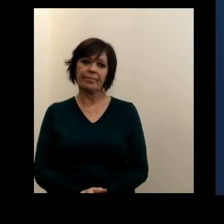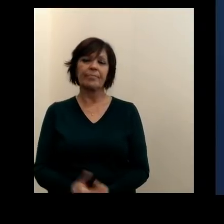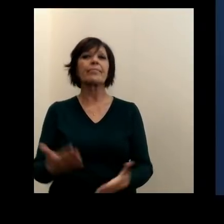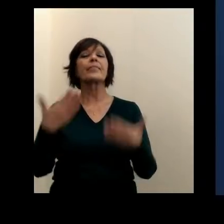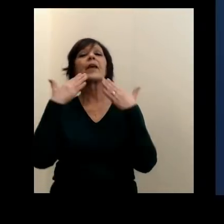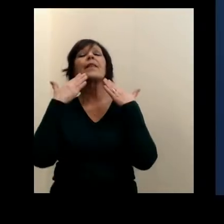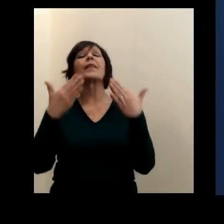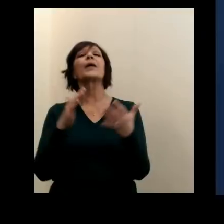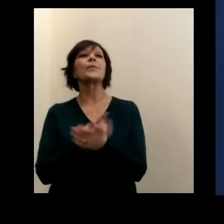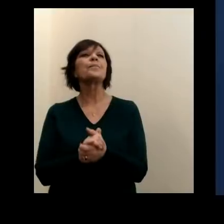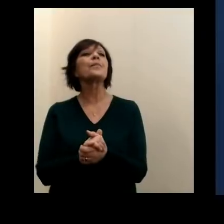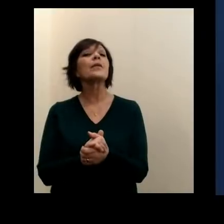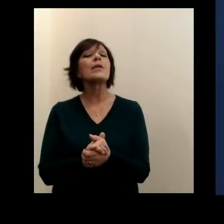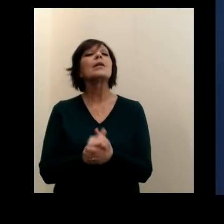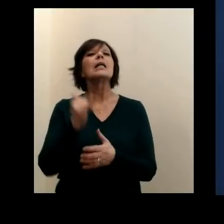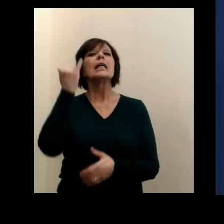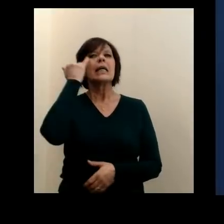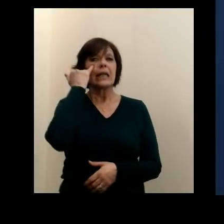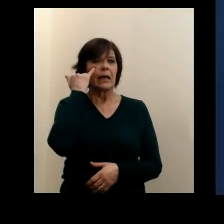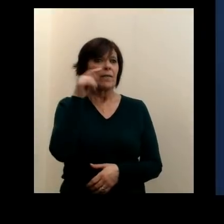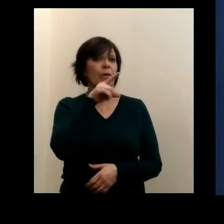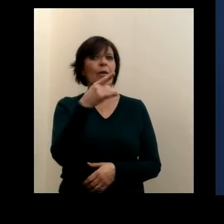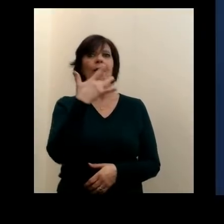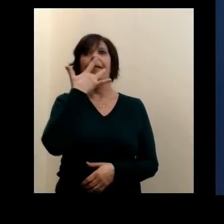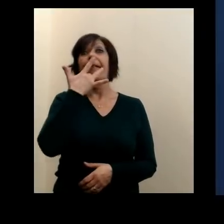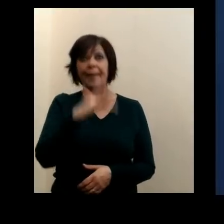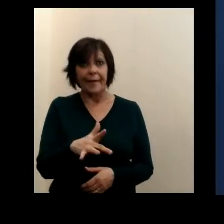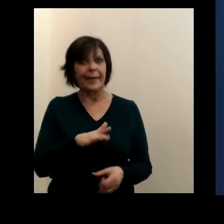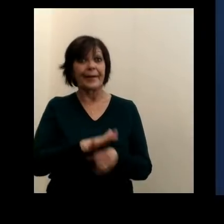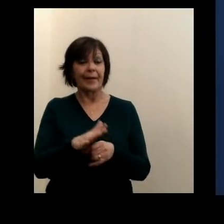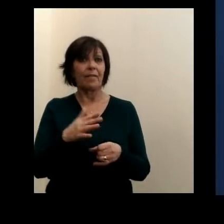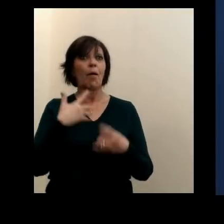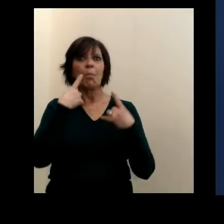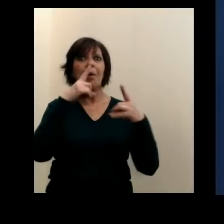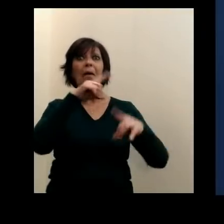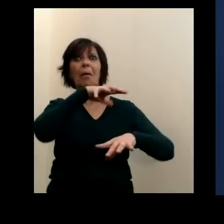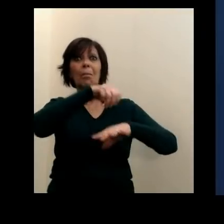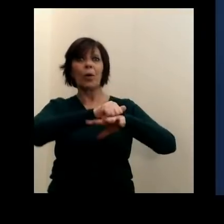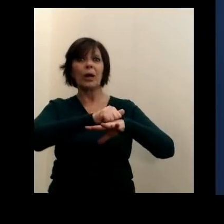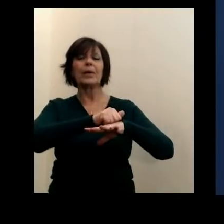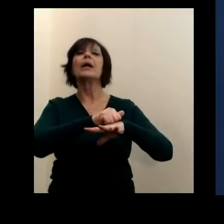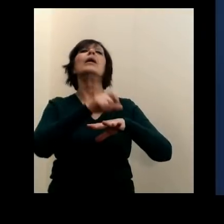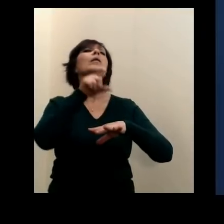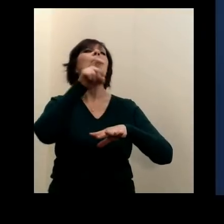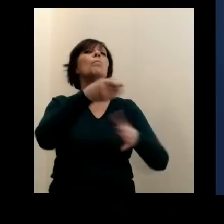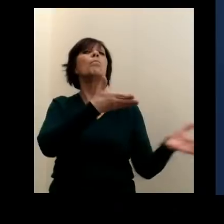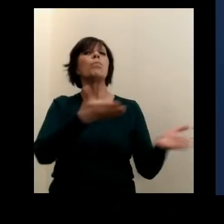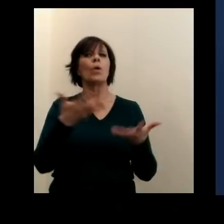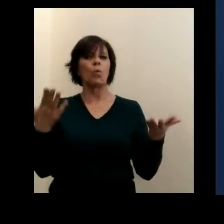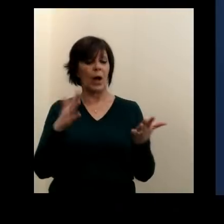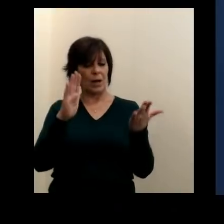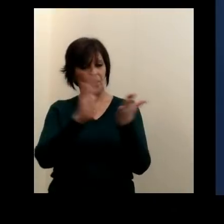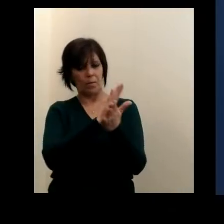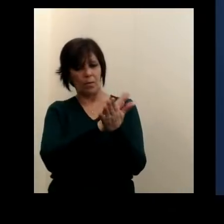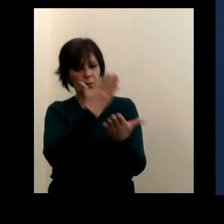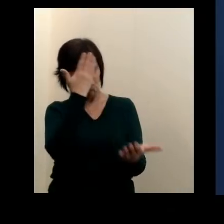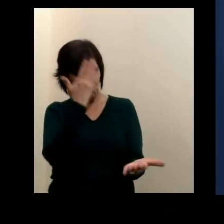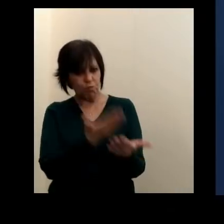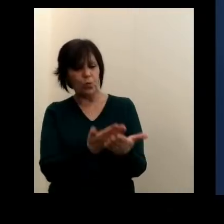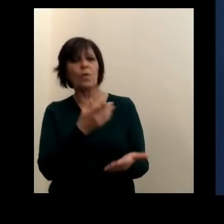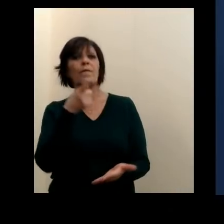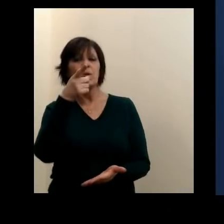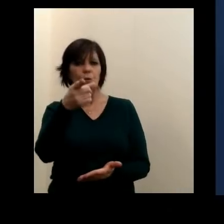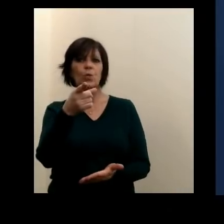Thank you. So if you are fortunate enough to get an appointment, you have to bring documentation, proof that you